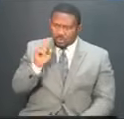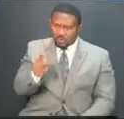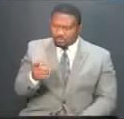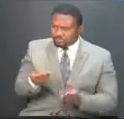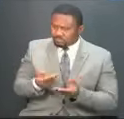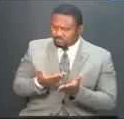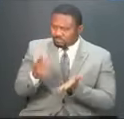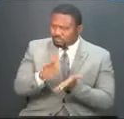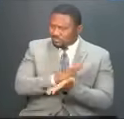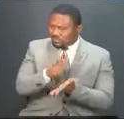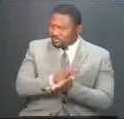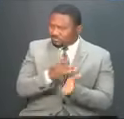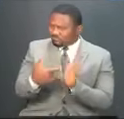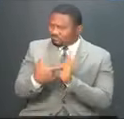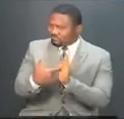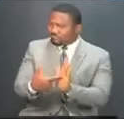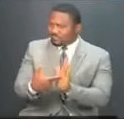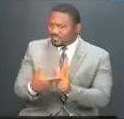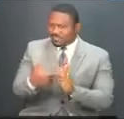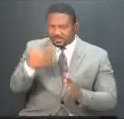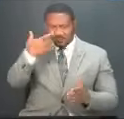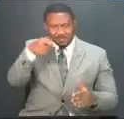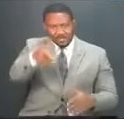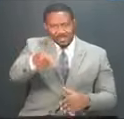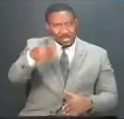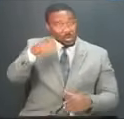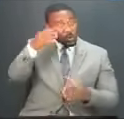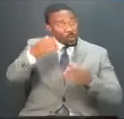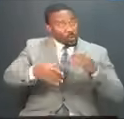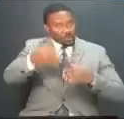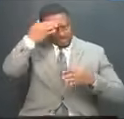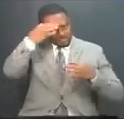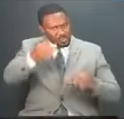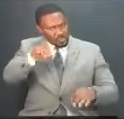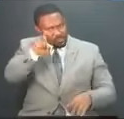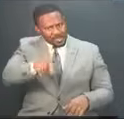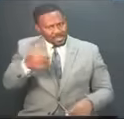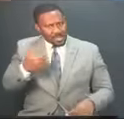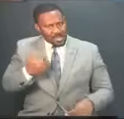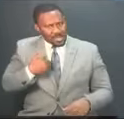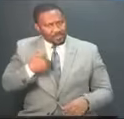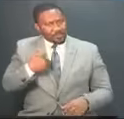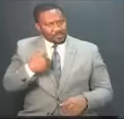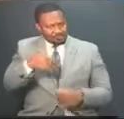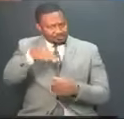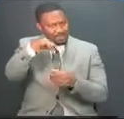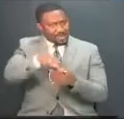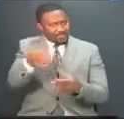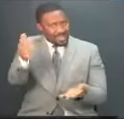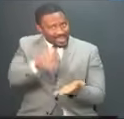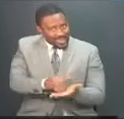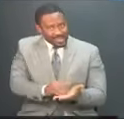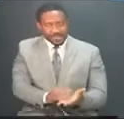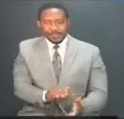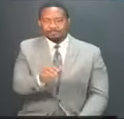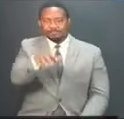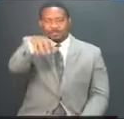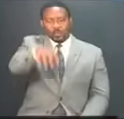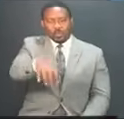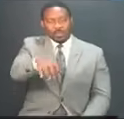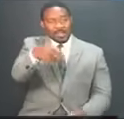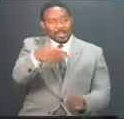indicating that the court had ruled that there should be a rerun of the election in the